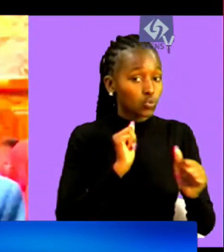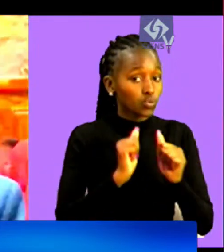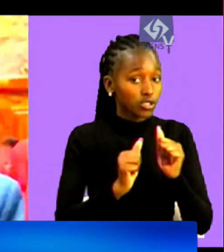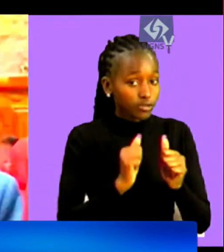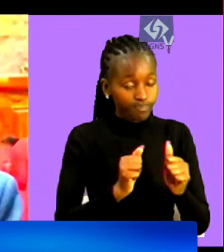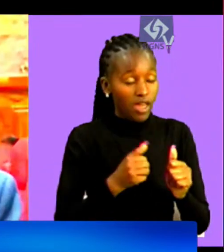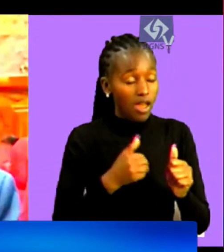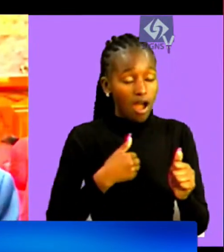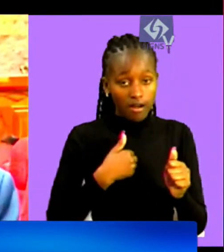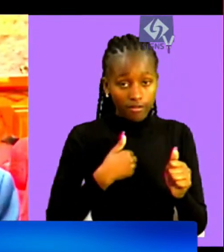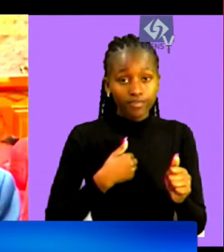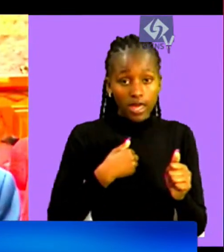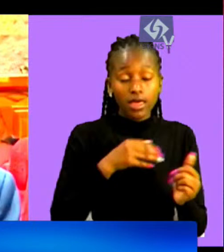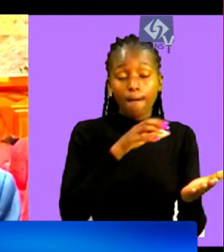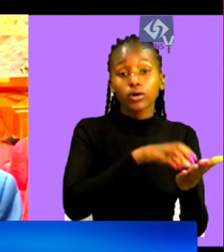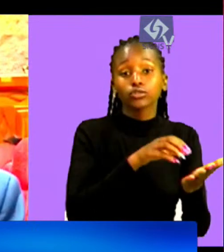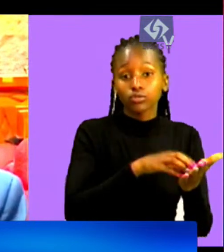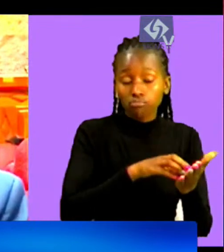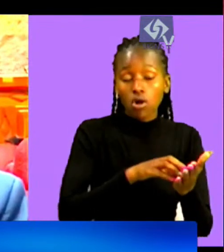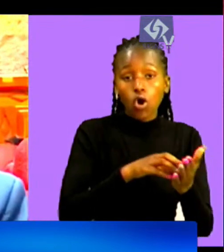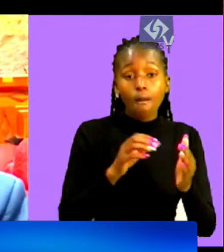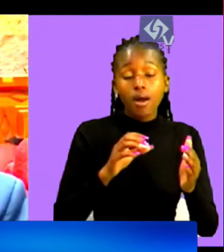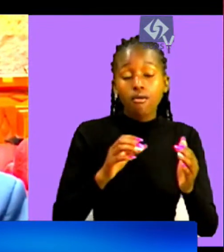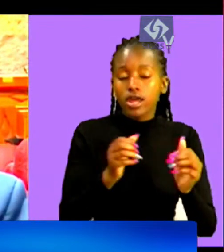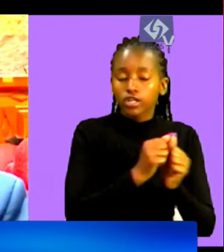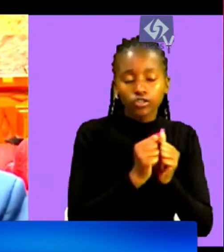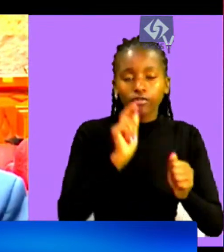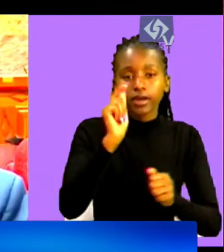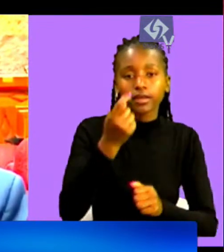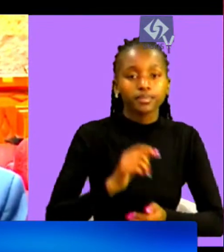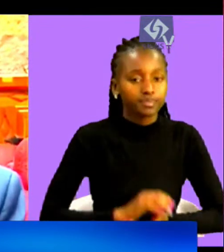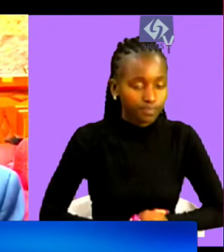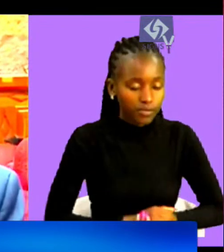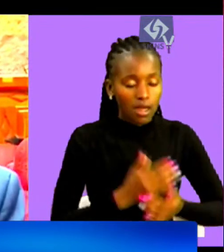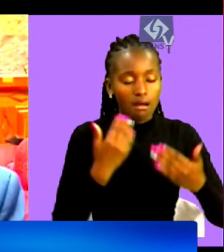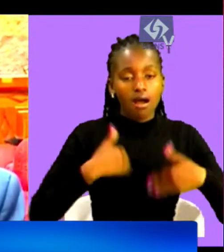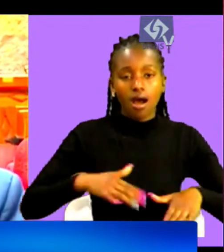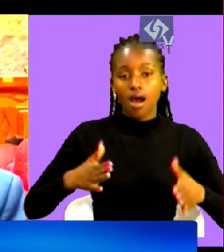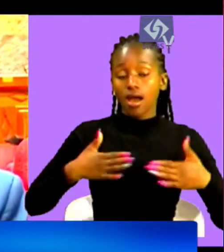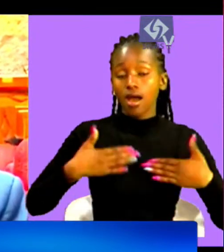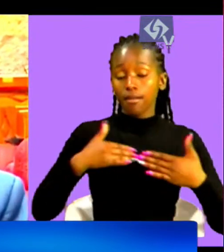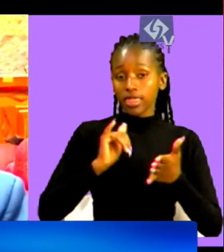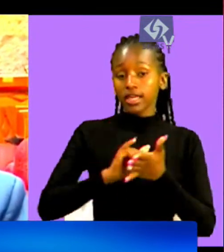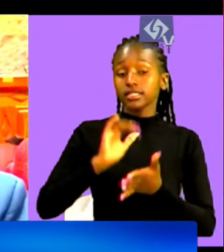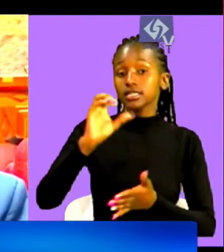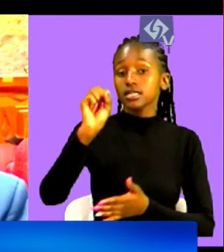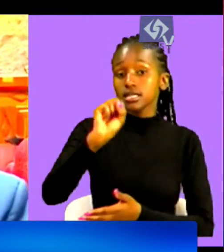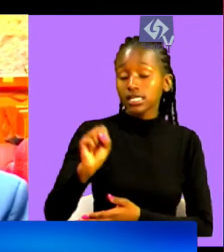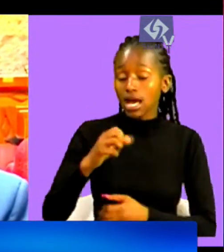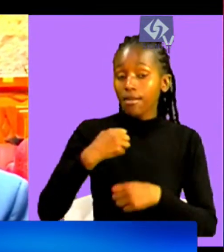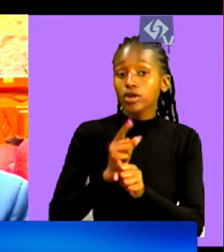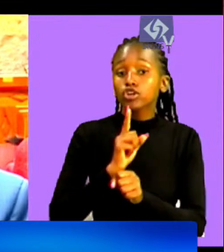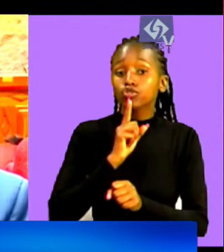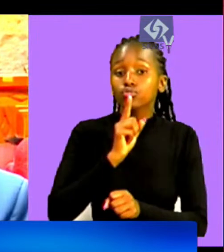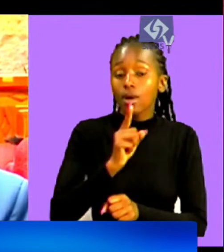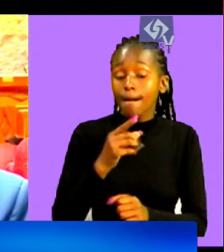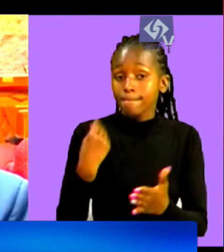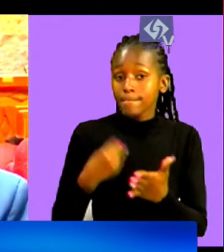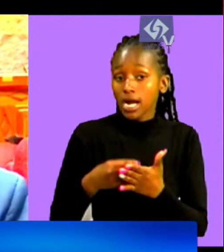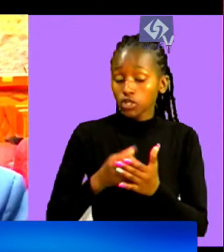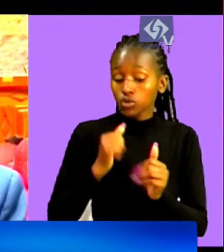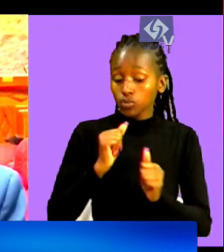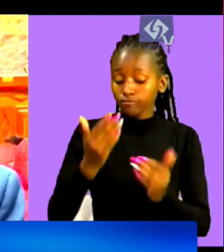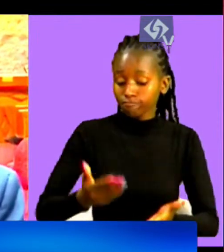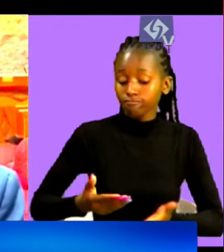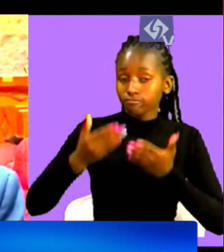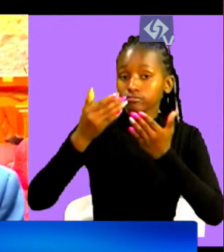Kenya. And I'm happy the CS has confirmed and assured us that he has given a caveat to ensure money that is paid to Posta will be paid to